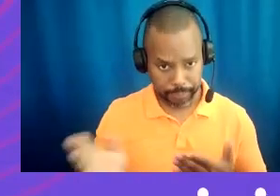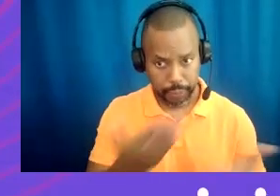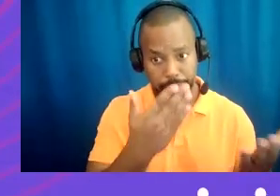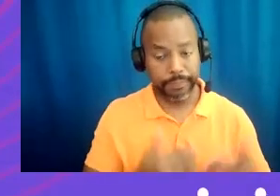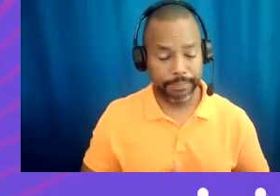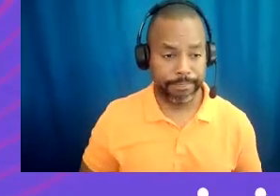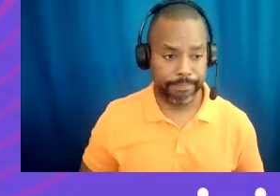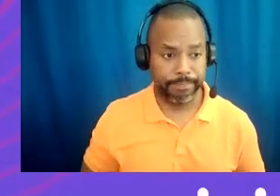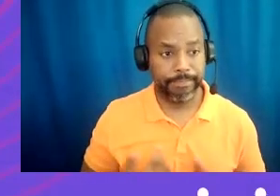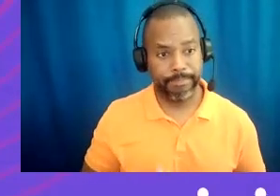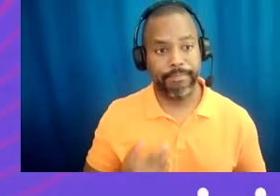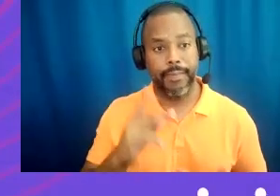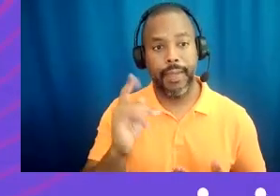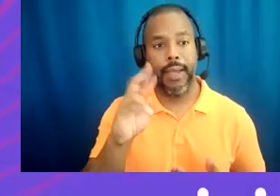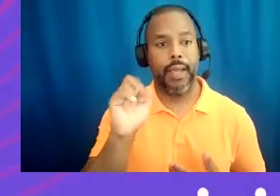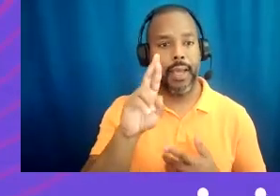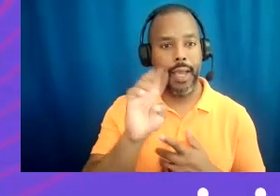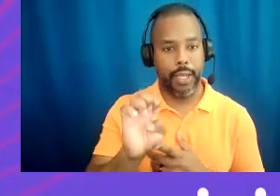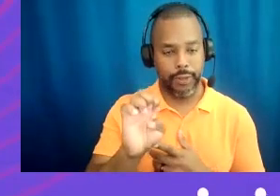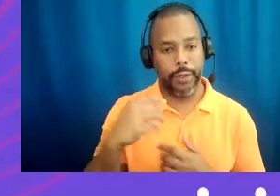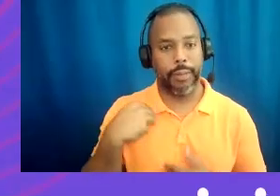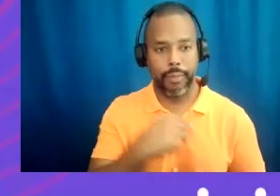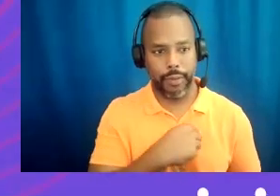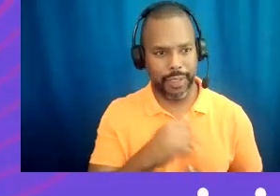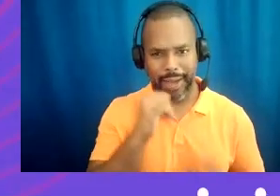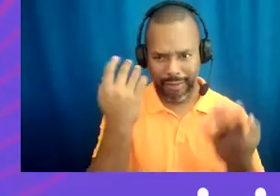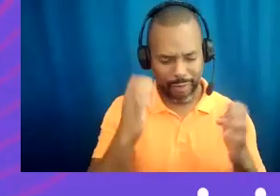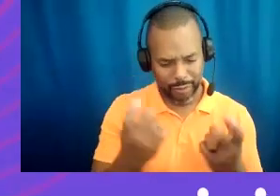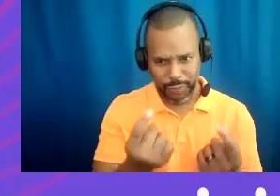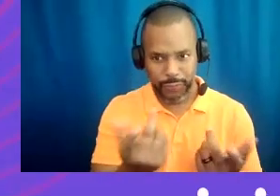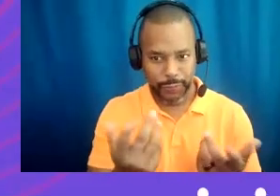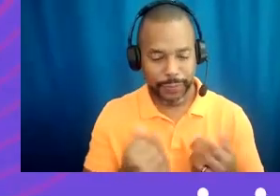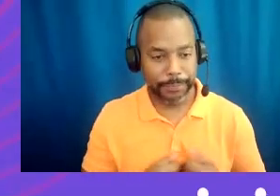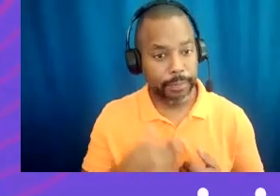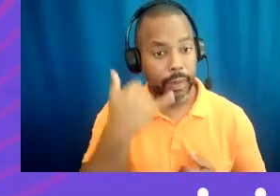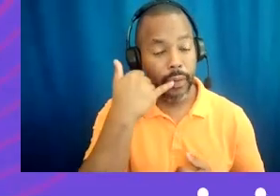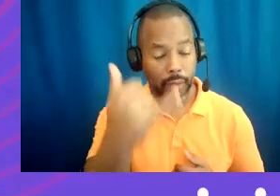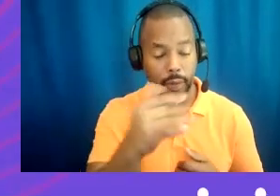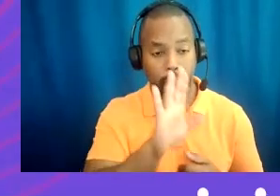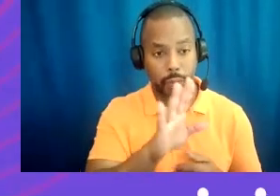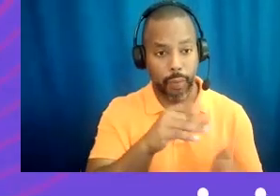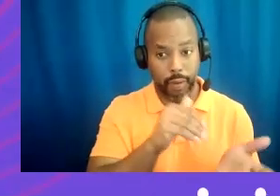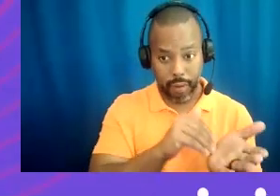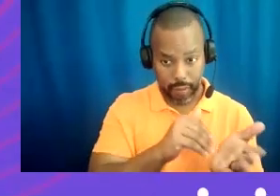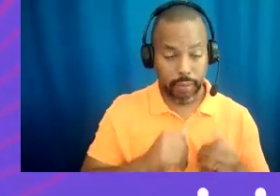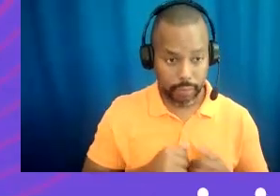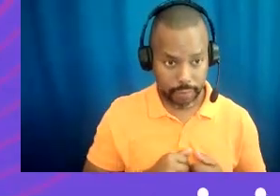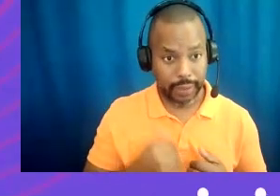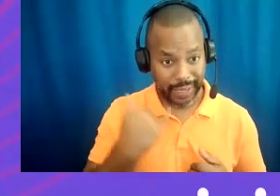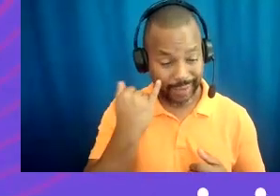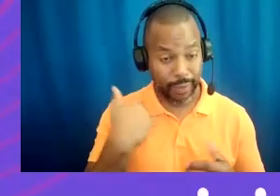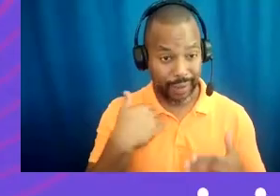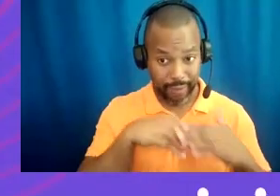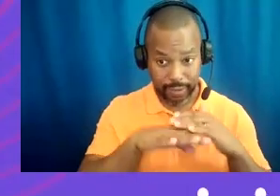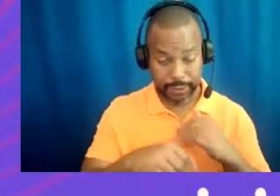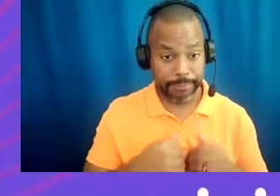For our Kaiser members, when it's not an emergency, what can you do? One, you're going to call your primary care doctor if you have access to them.